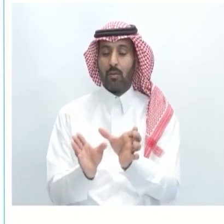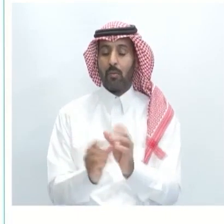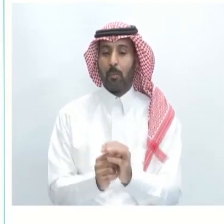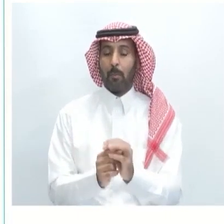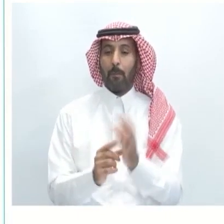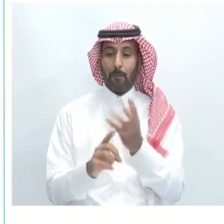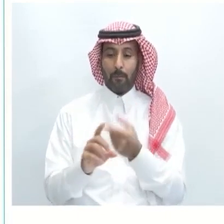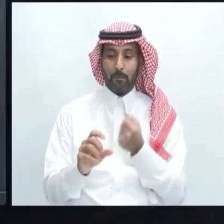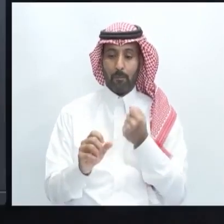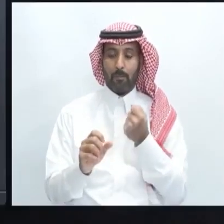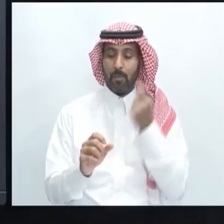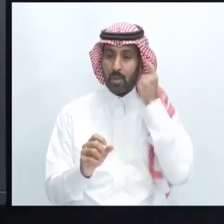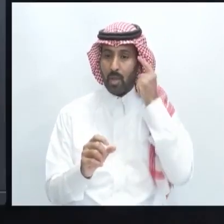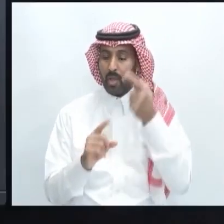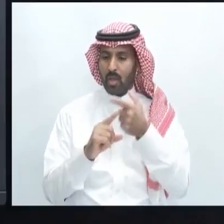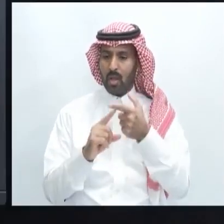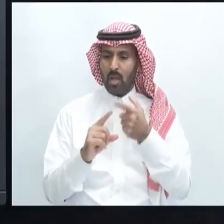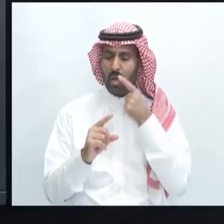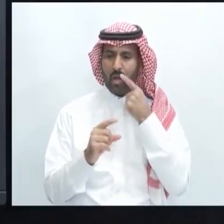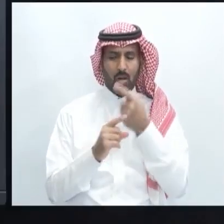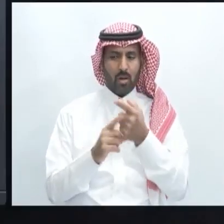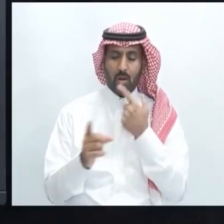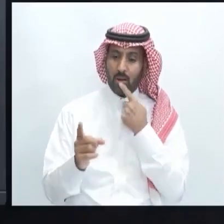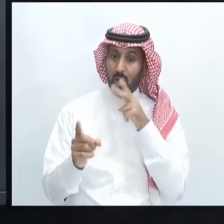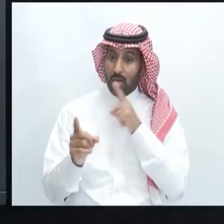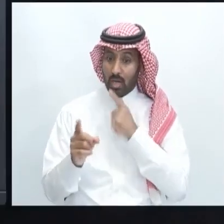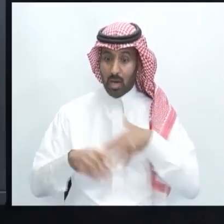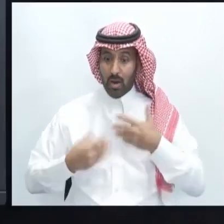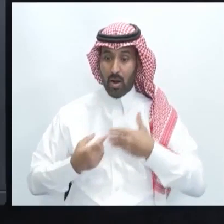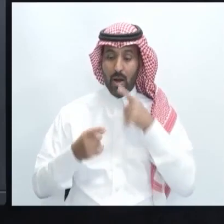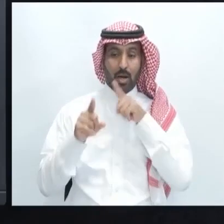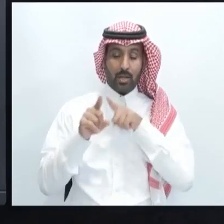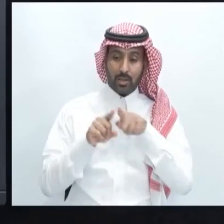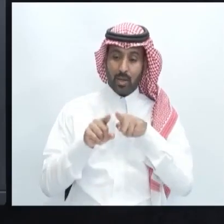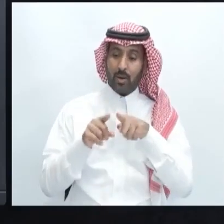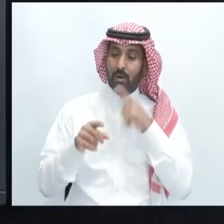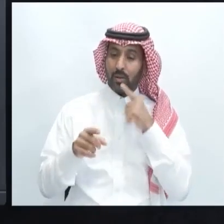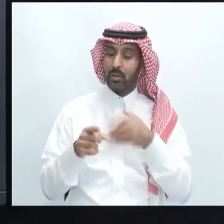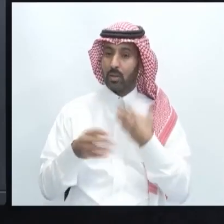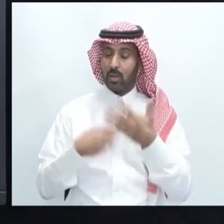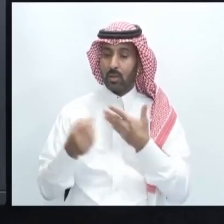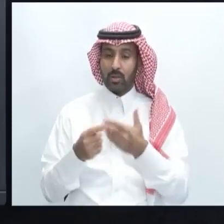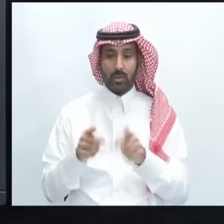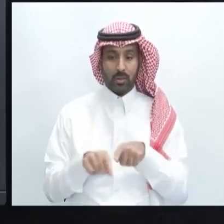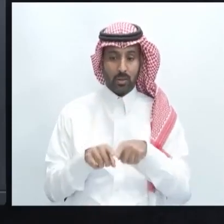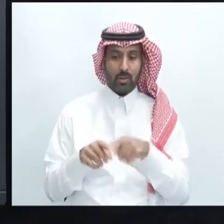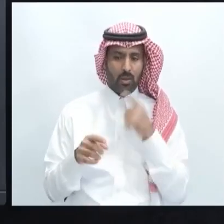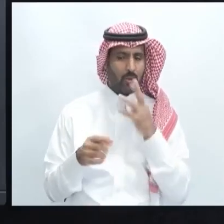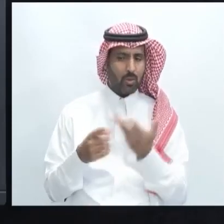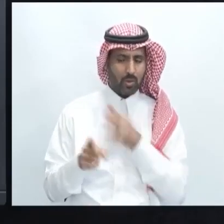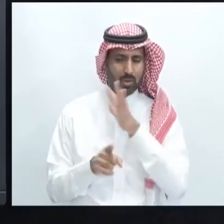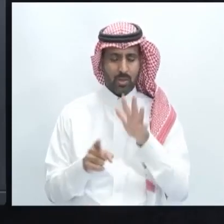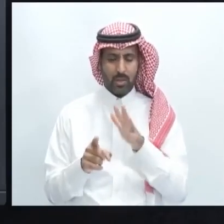result. Try to think about the hoax you're going to write about. When you decide on the hoax or the prank, write the